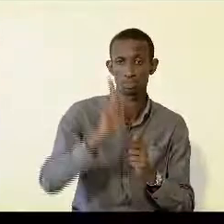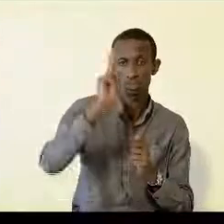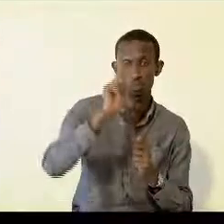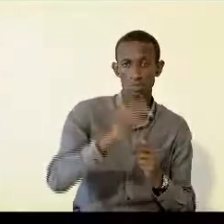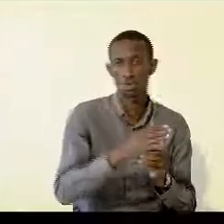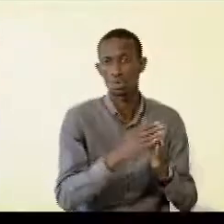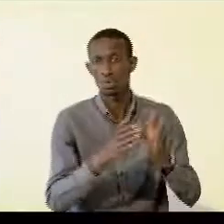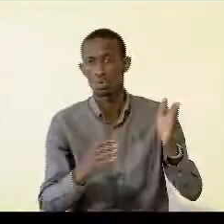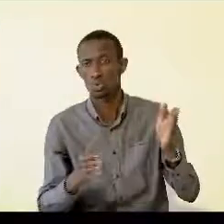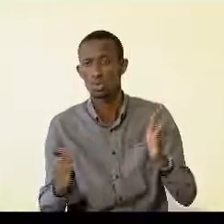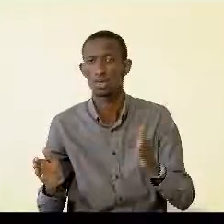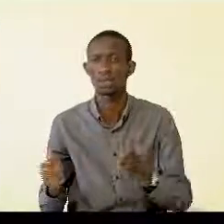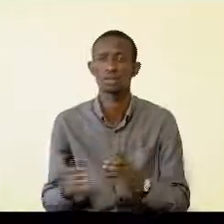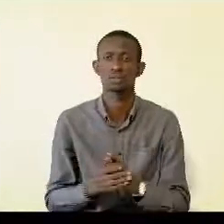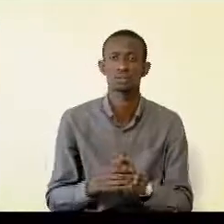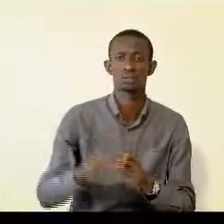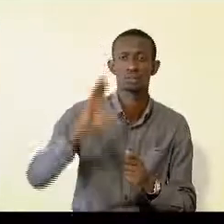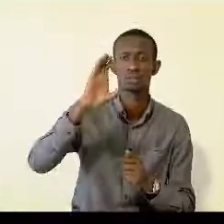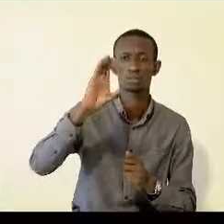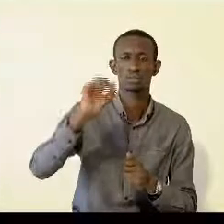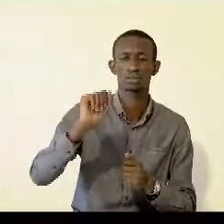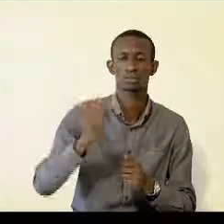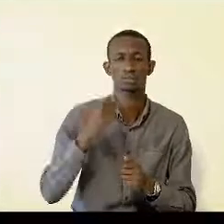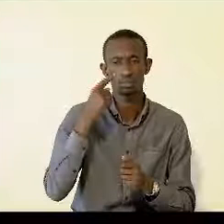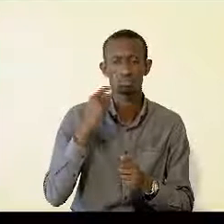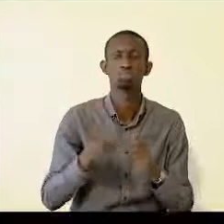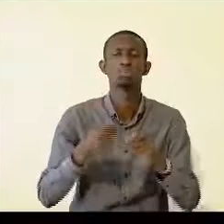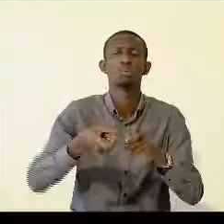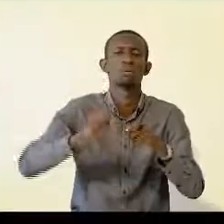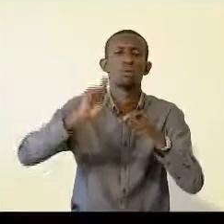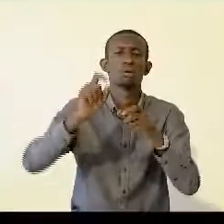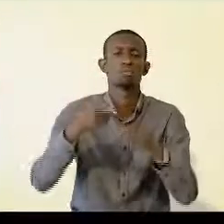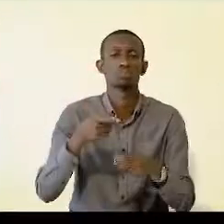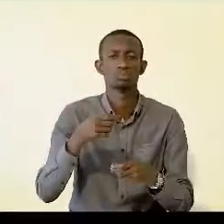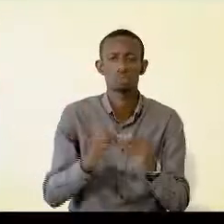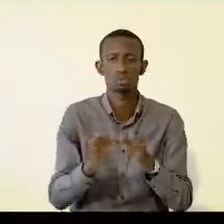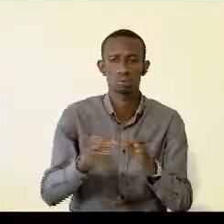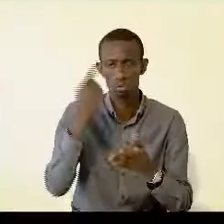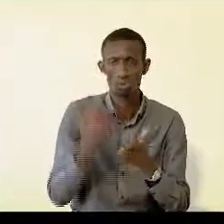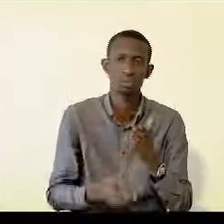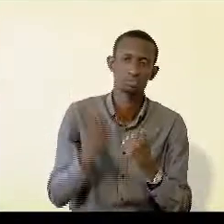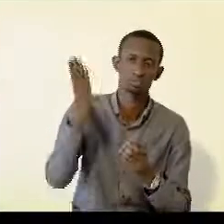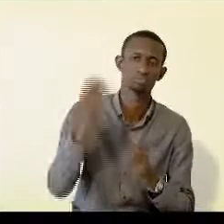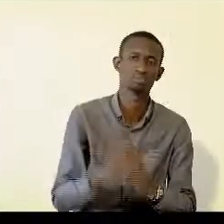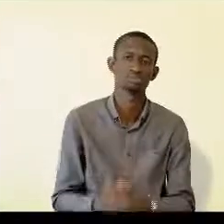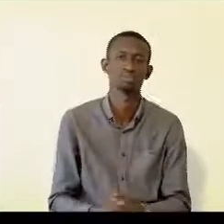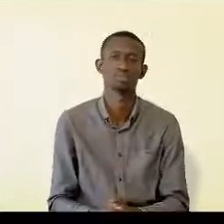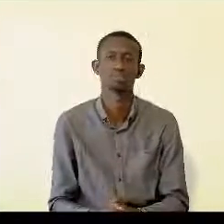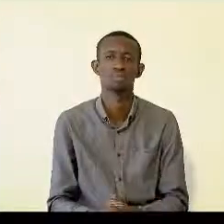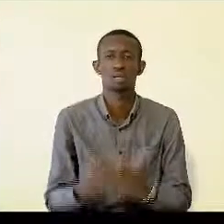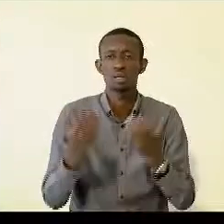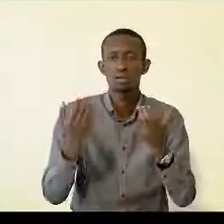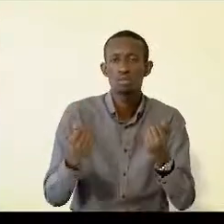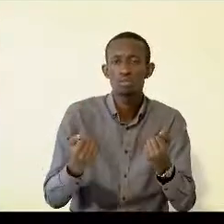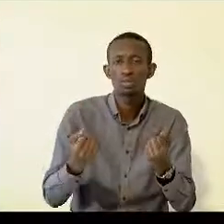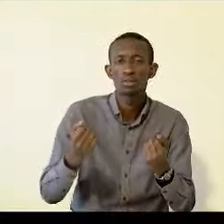is increasing. We will explain why it is like that. We have first ionization